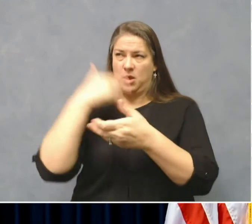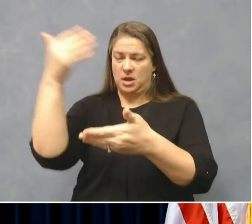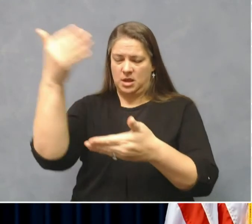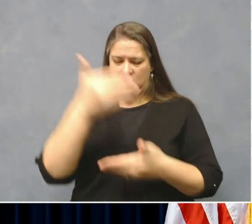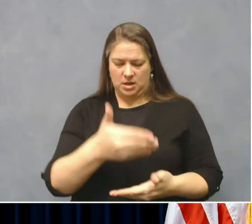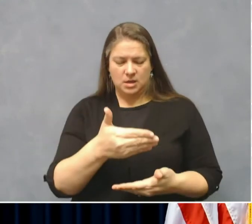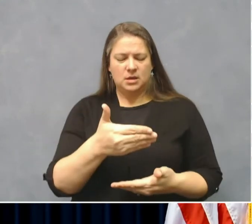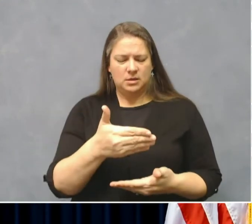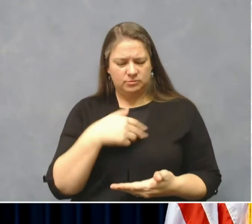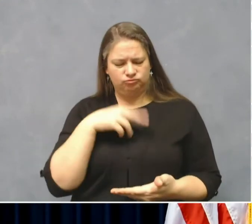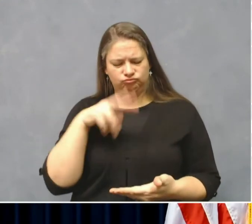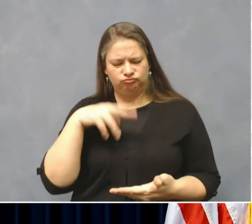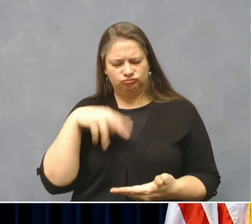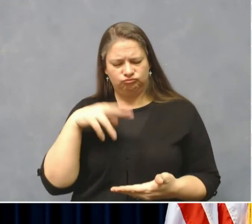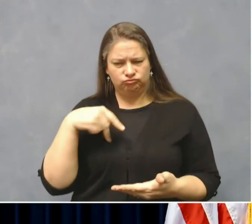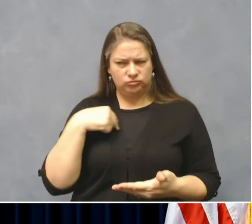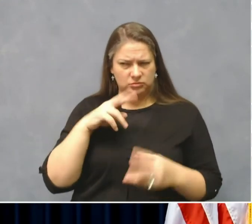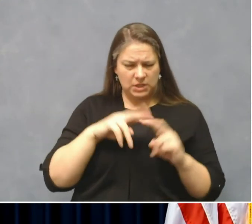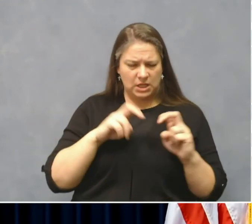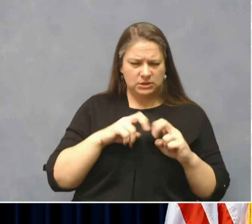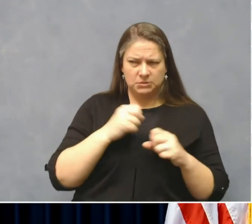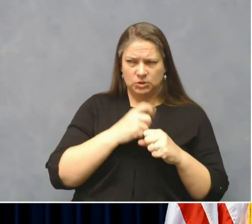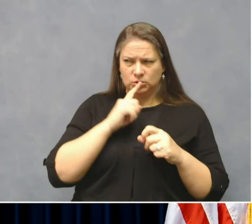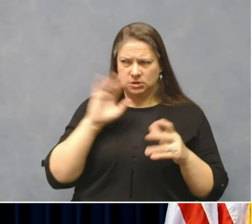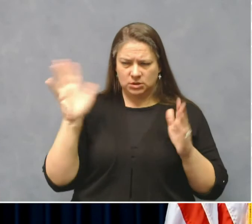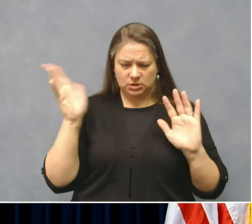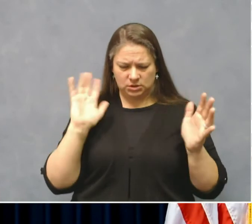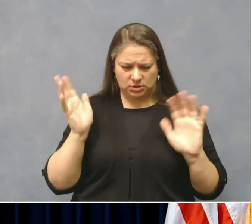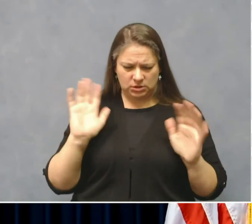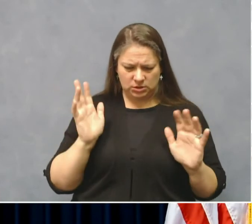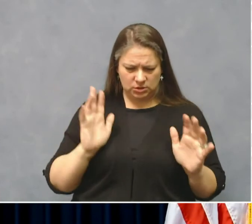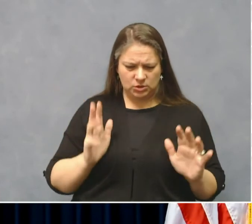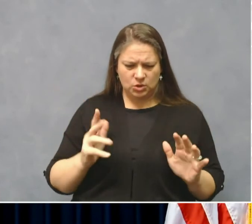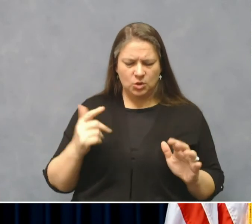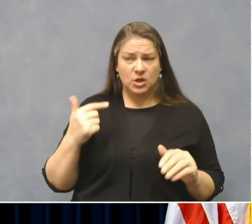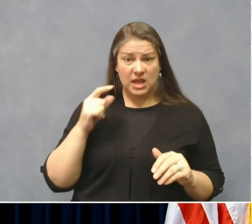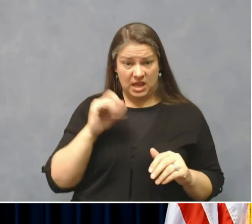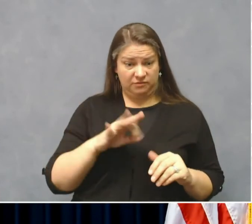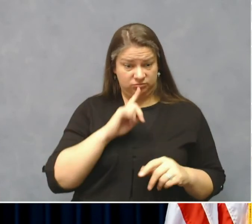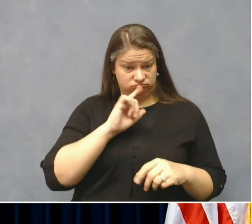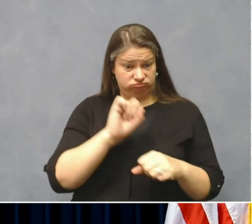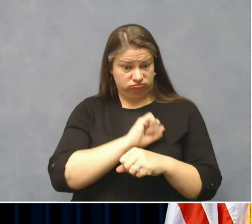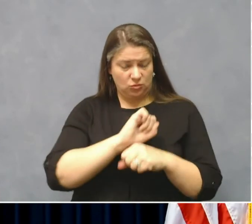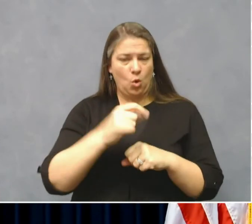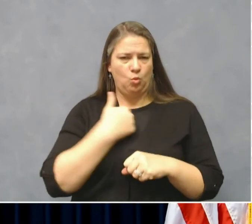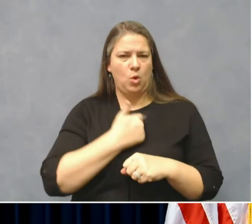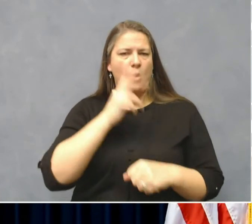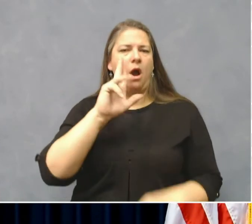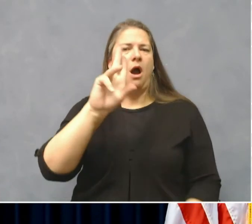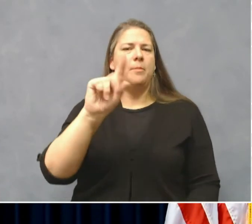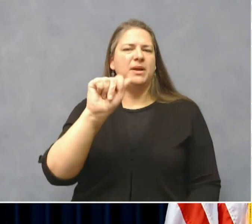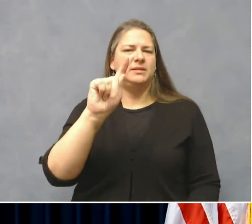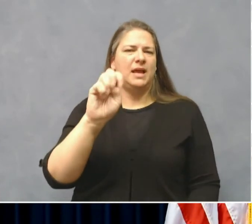it merits it, updating our advice for local health departments. At least what I've seen